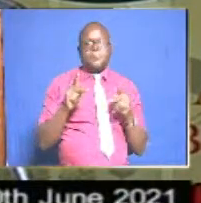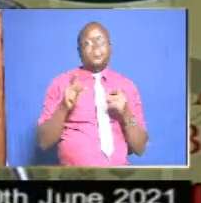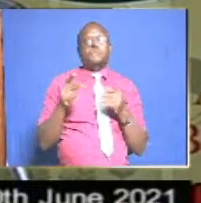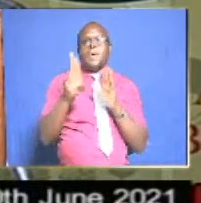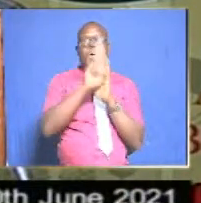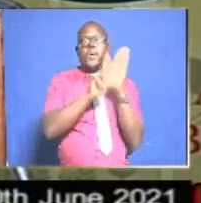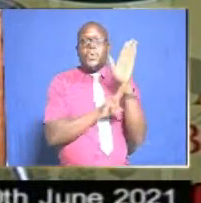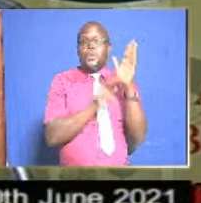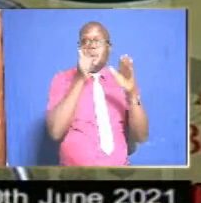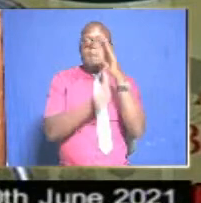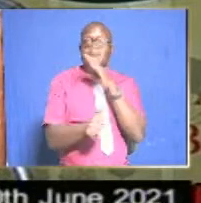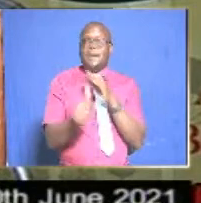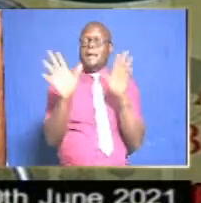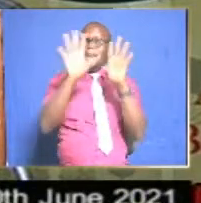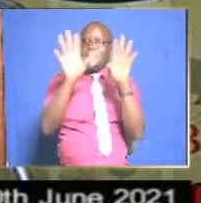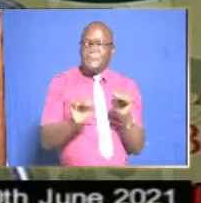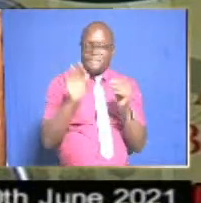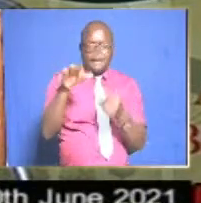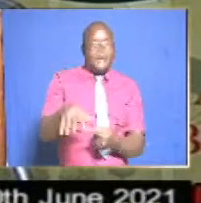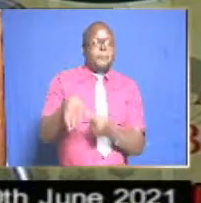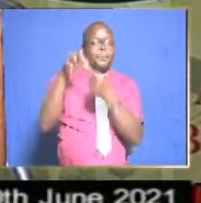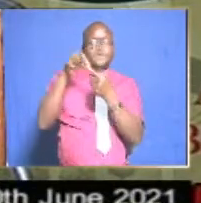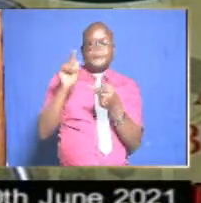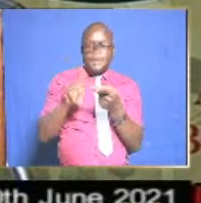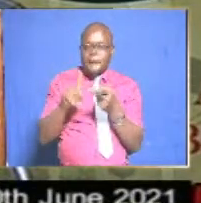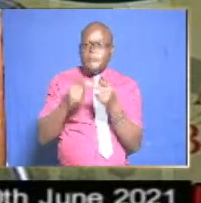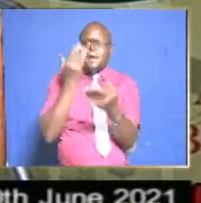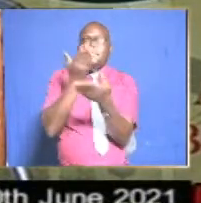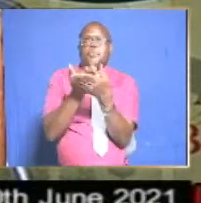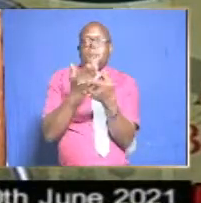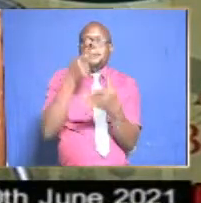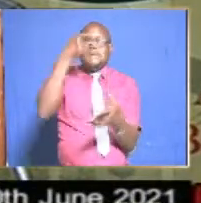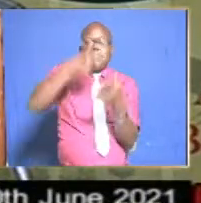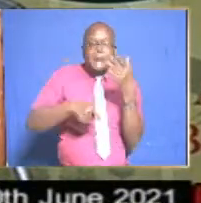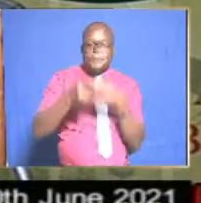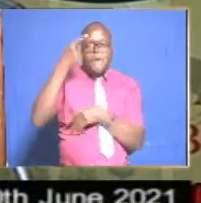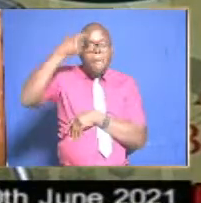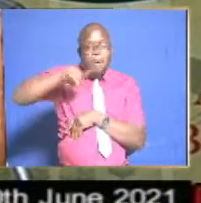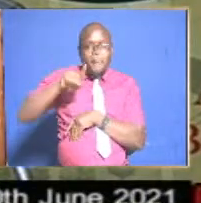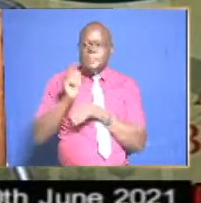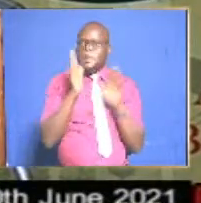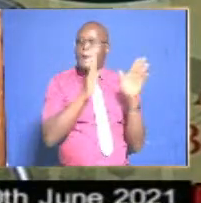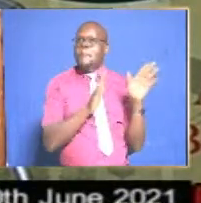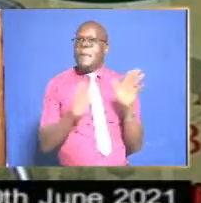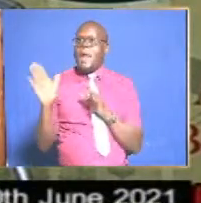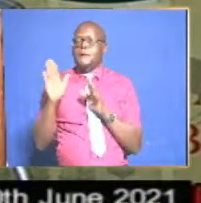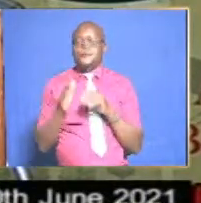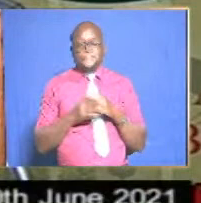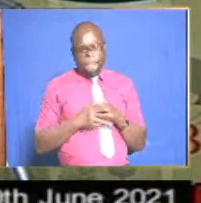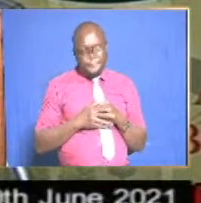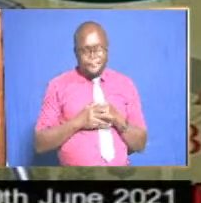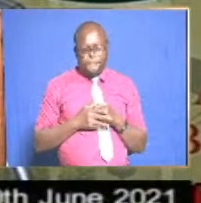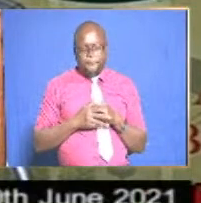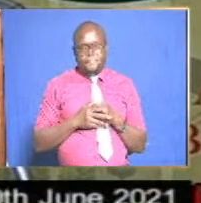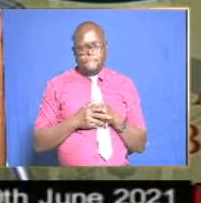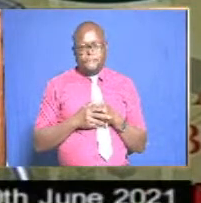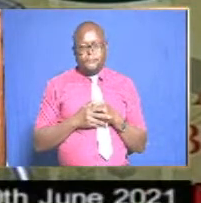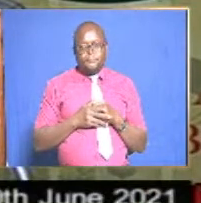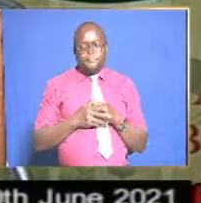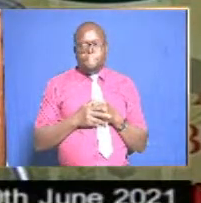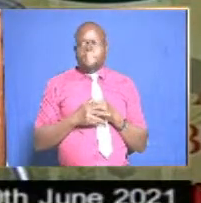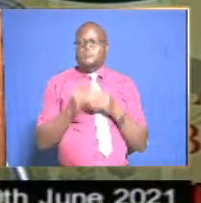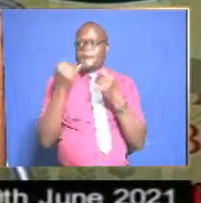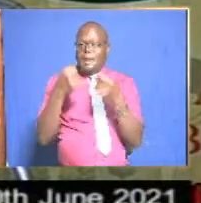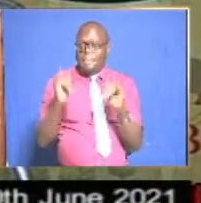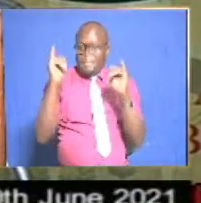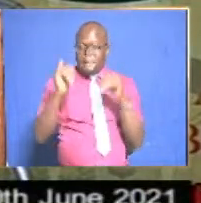budget, spending priorities, and the proposed tax policy measures. Mr. Speaker, the implementation